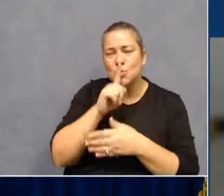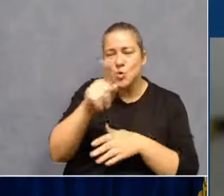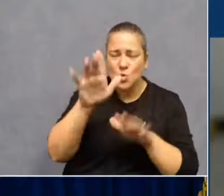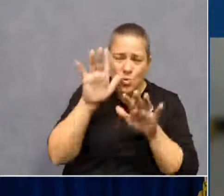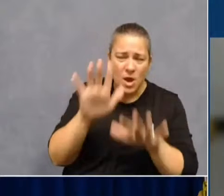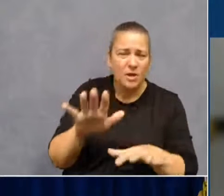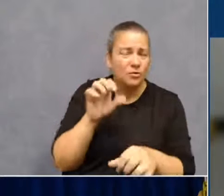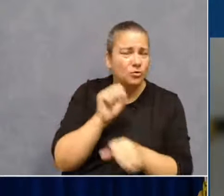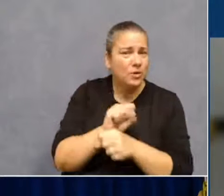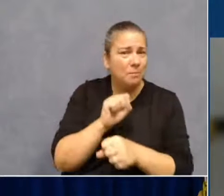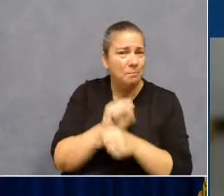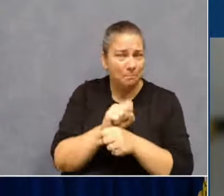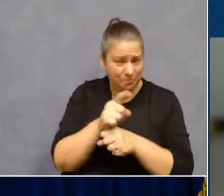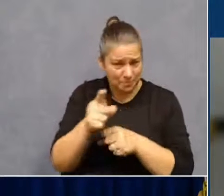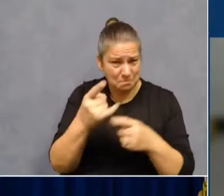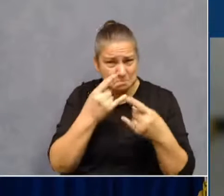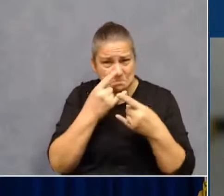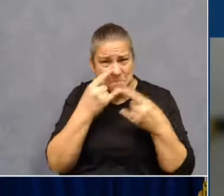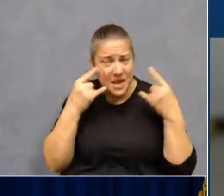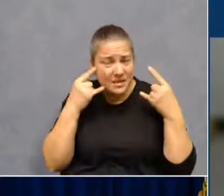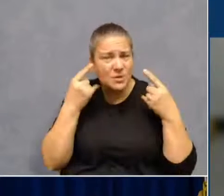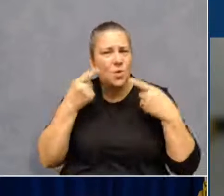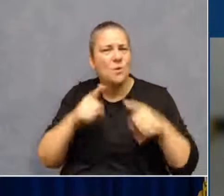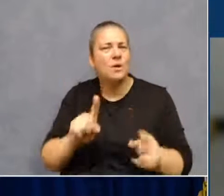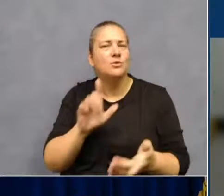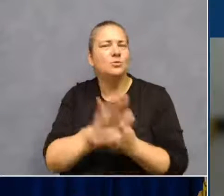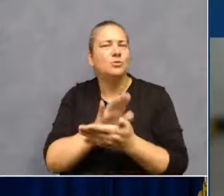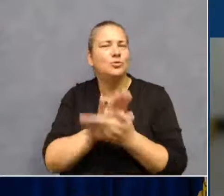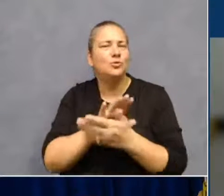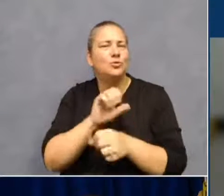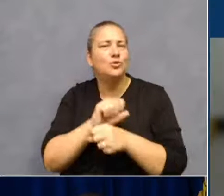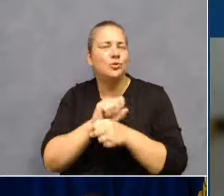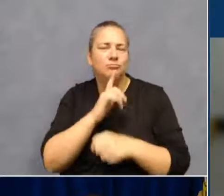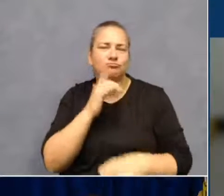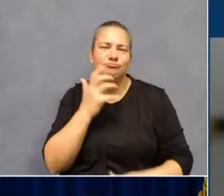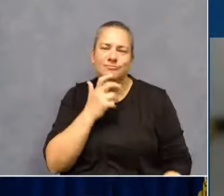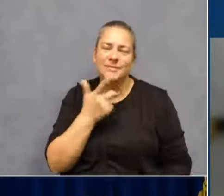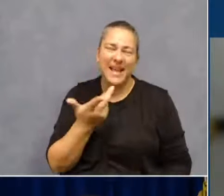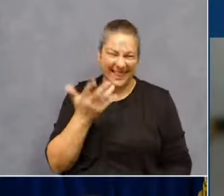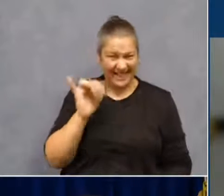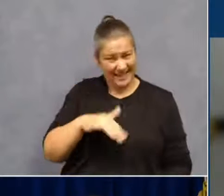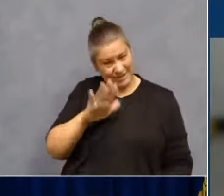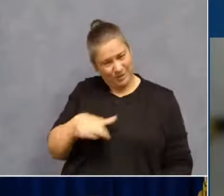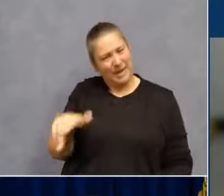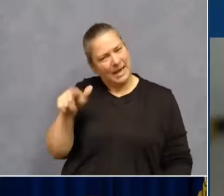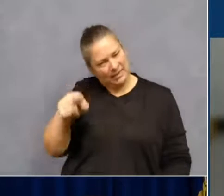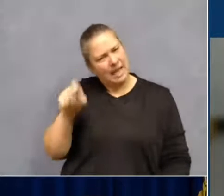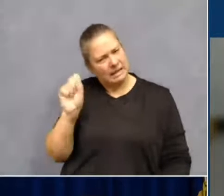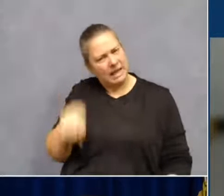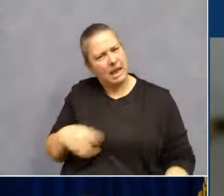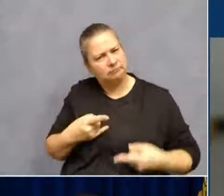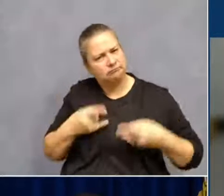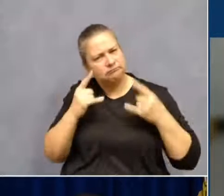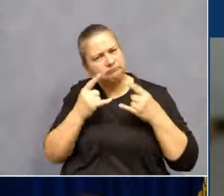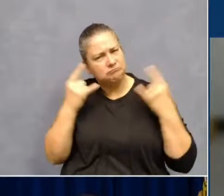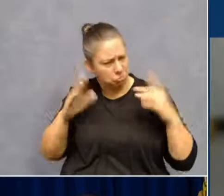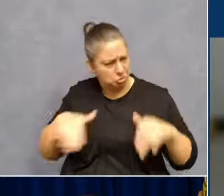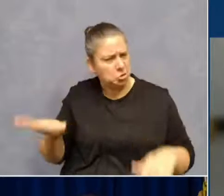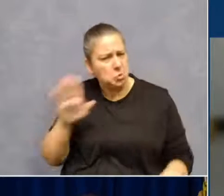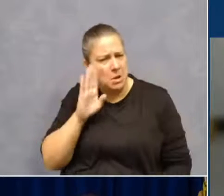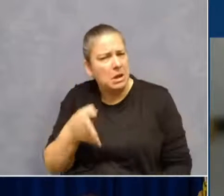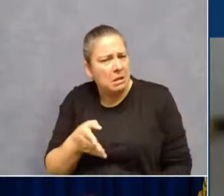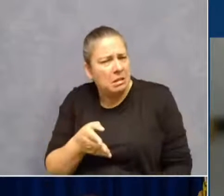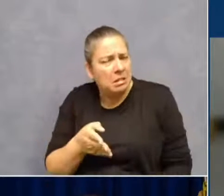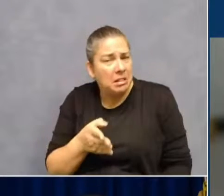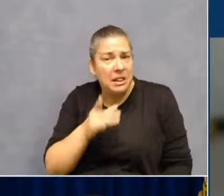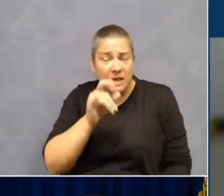they are doing their schoolwork. Listen, this is something that our kids can do and will do. And when you tell them that it's